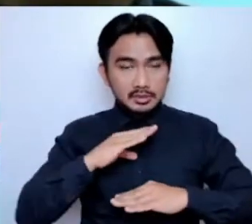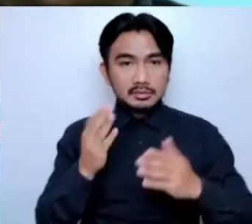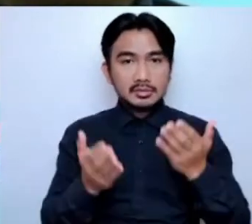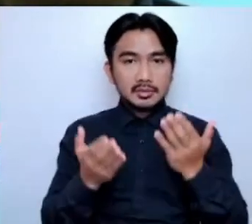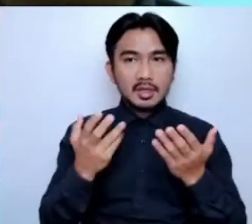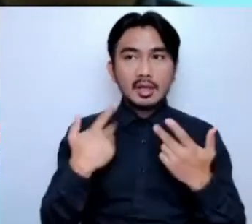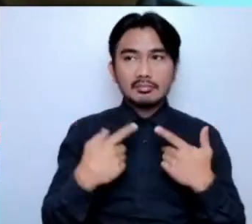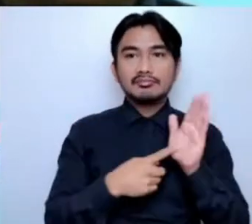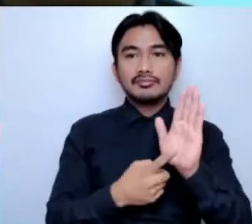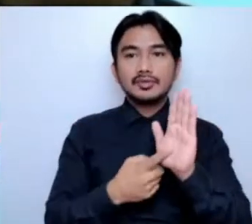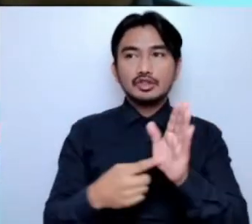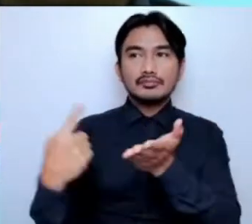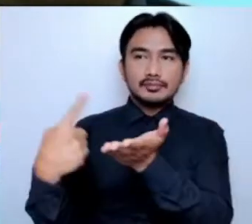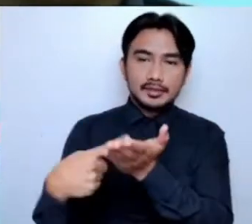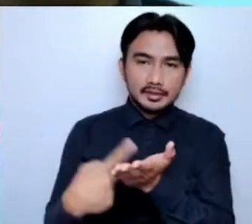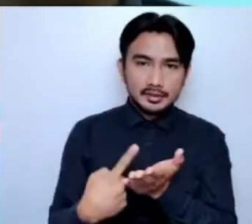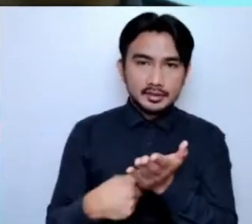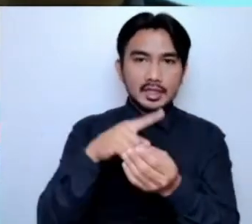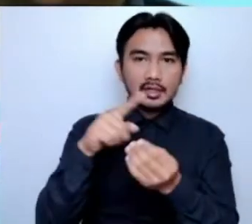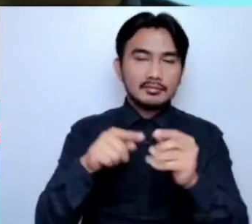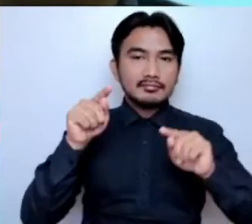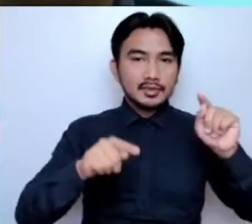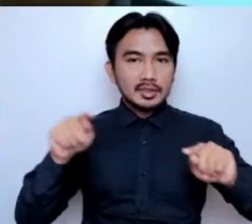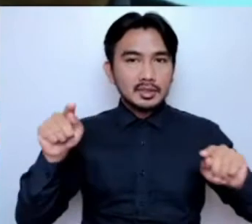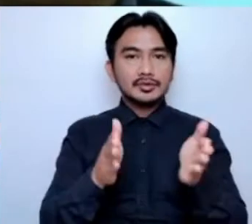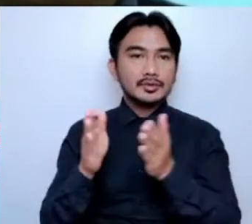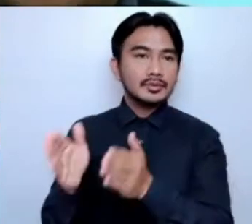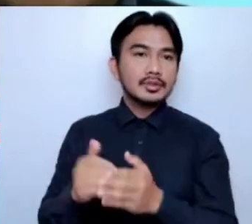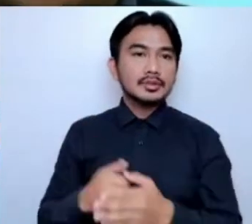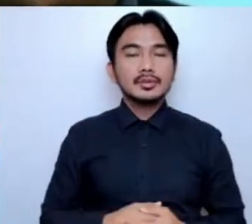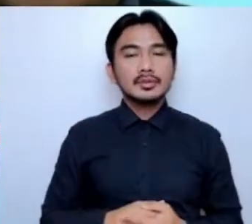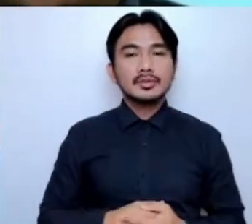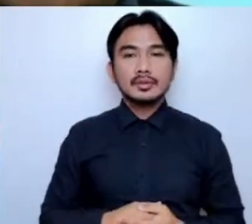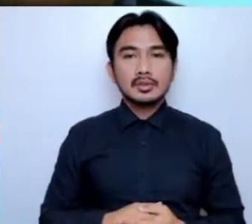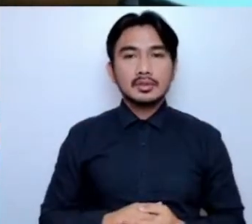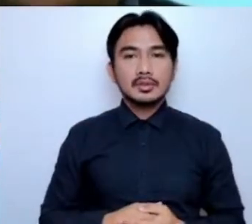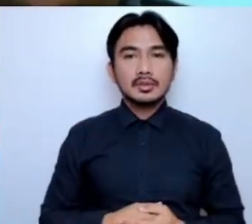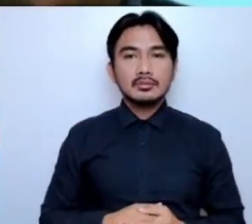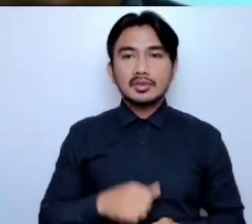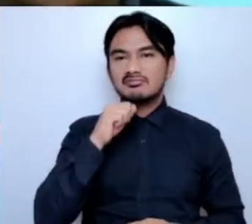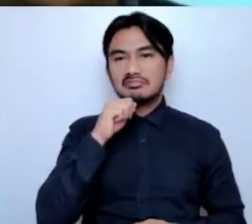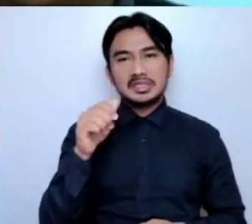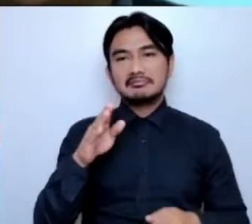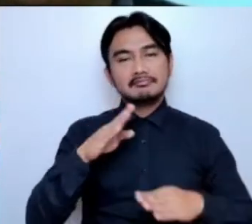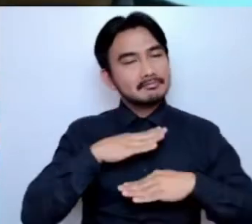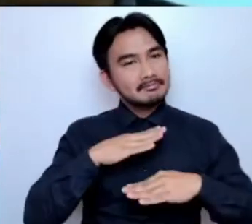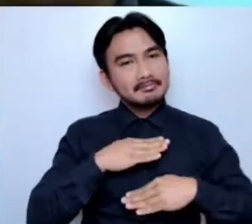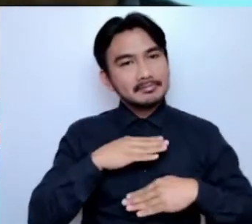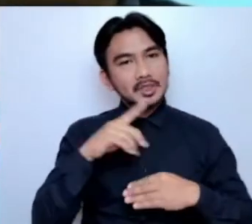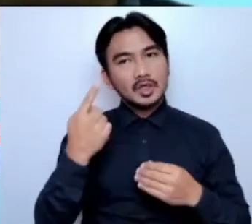discussing with them varied teaching strategies. For unsatisfactory, modeling and discussing with